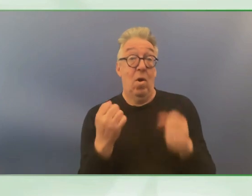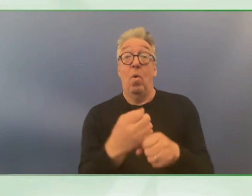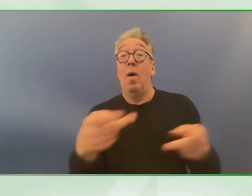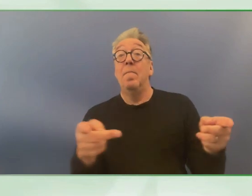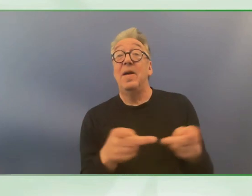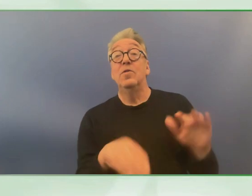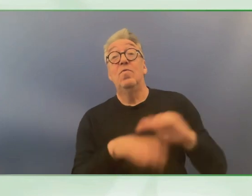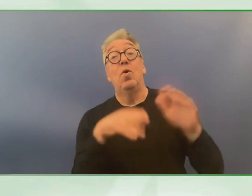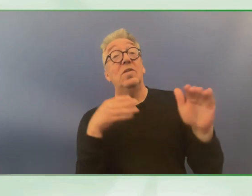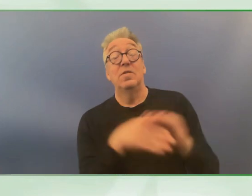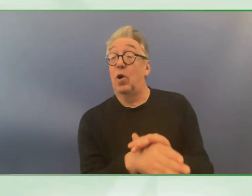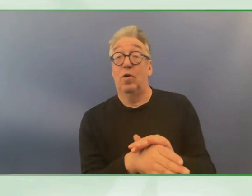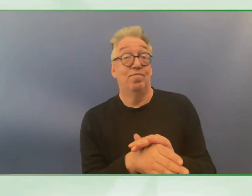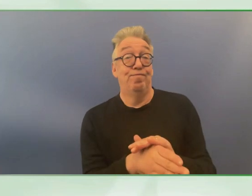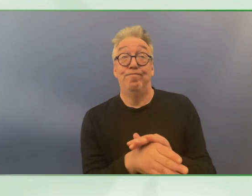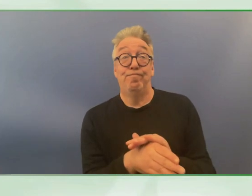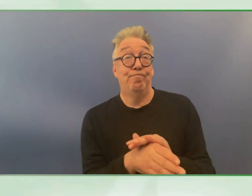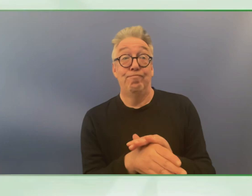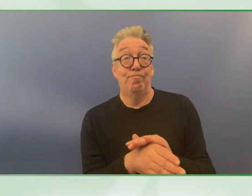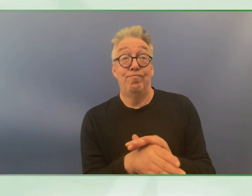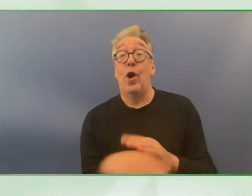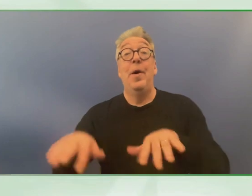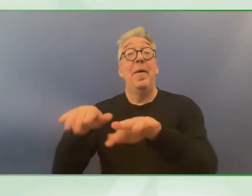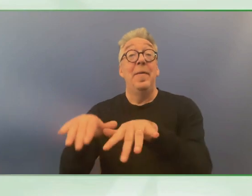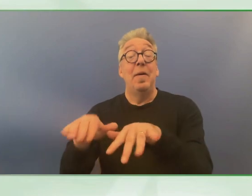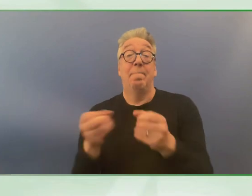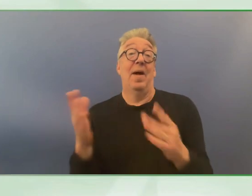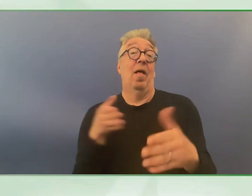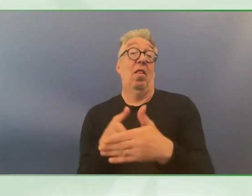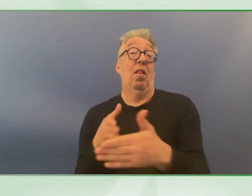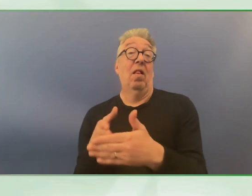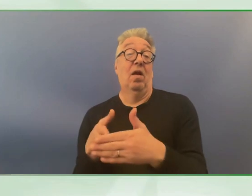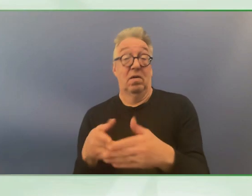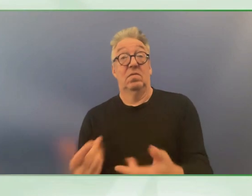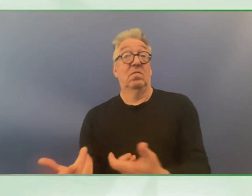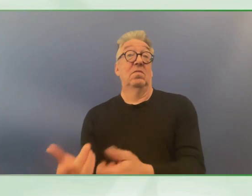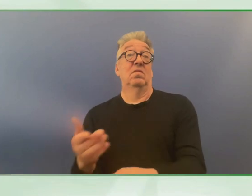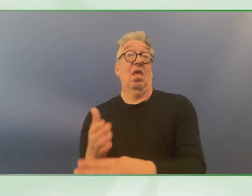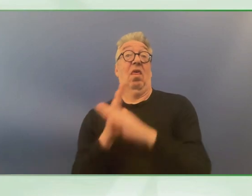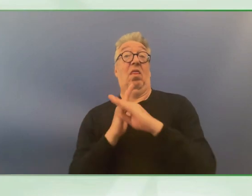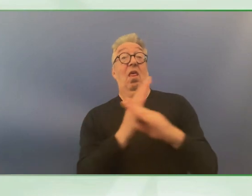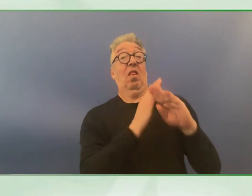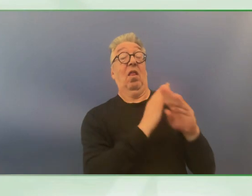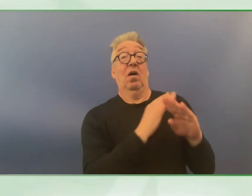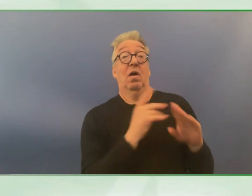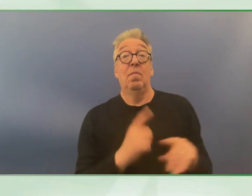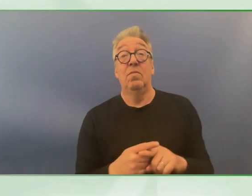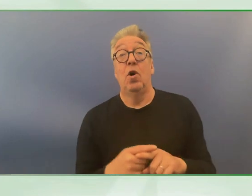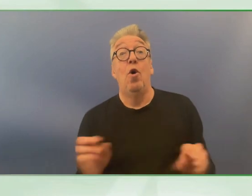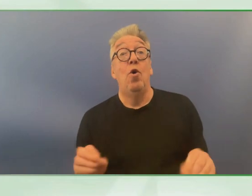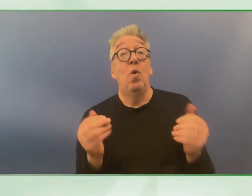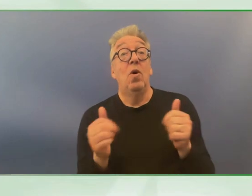barriers for youth with disabilities. Finally, there are fewer job opportunities available for youth with